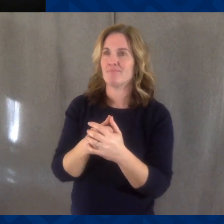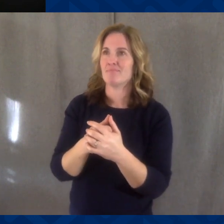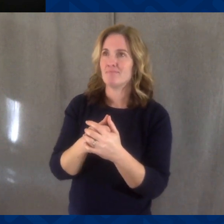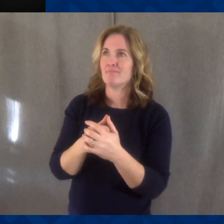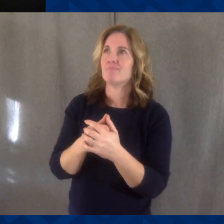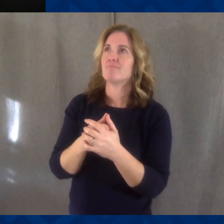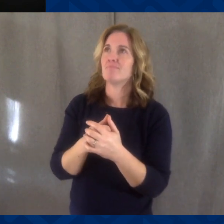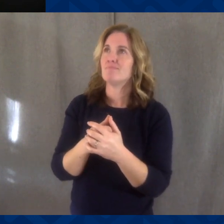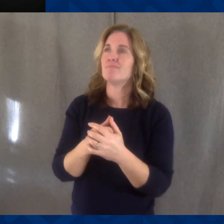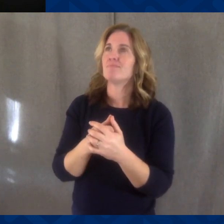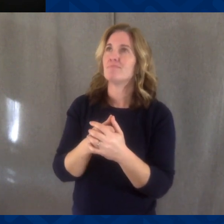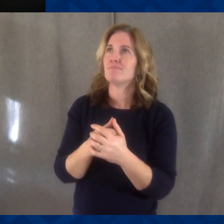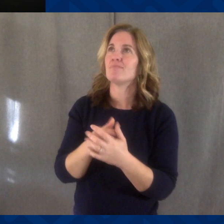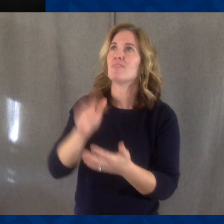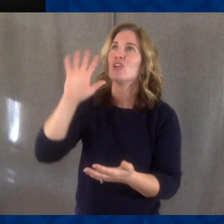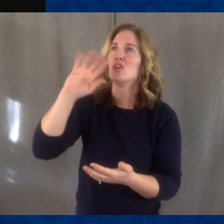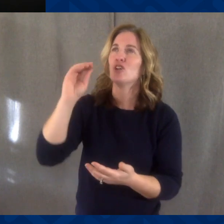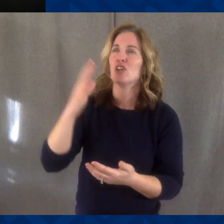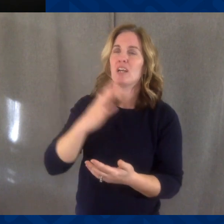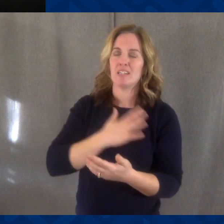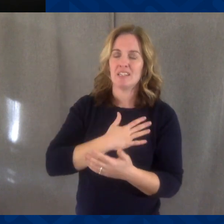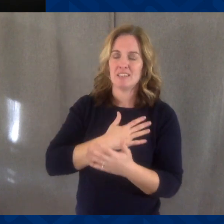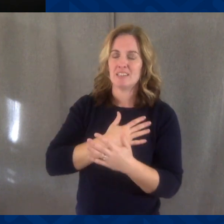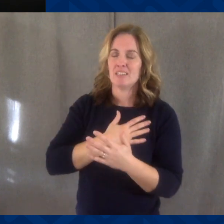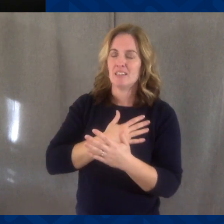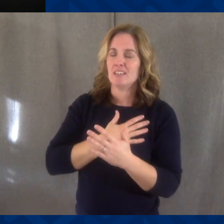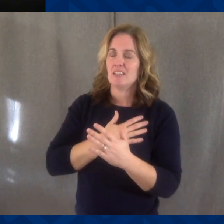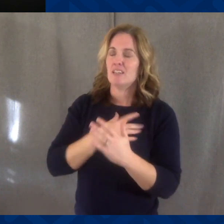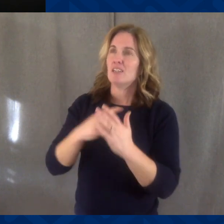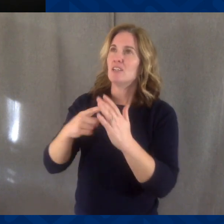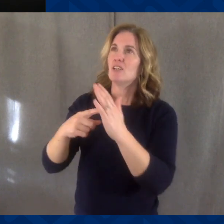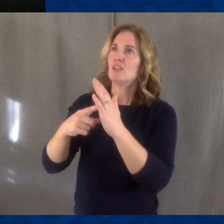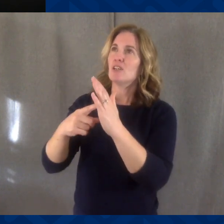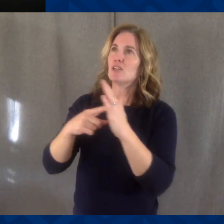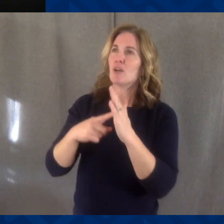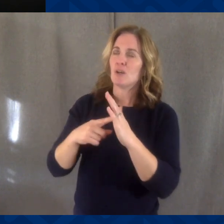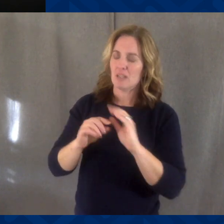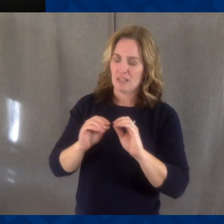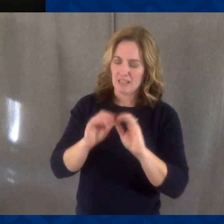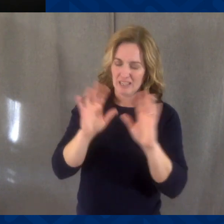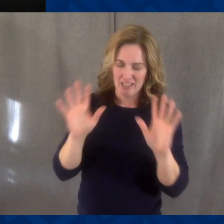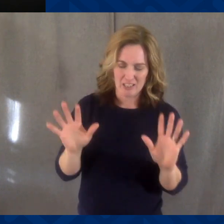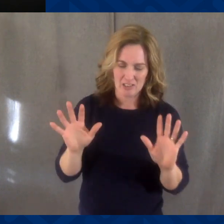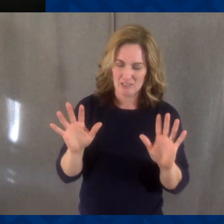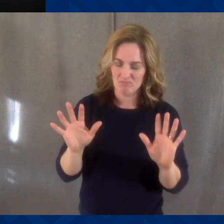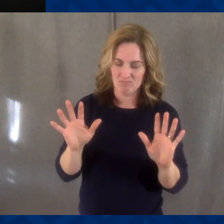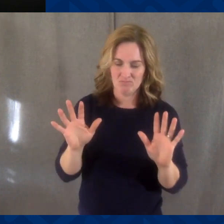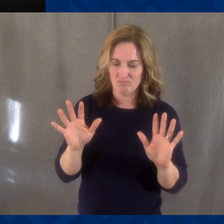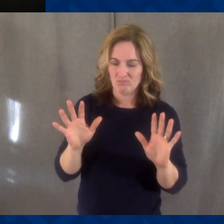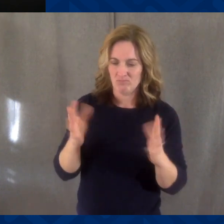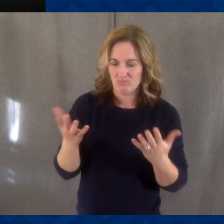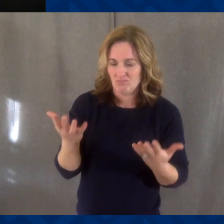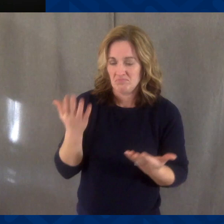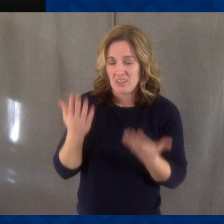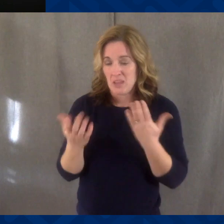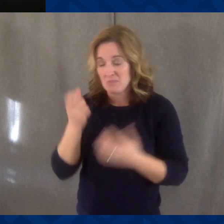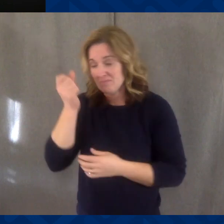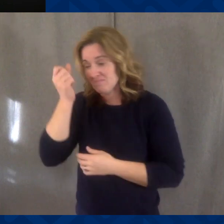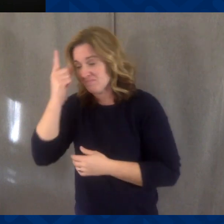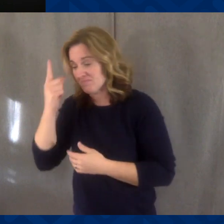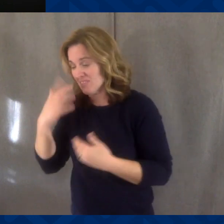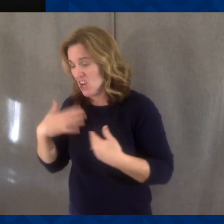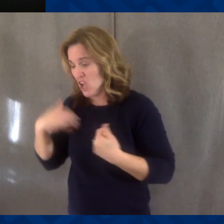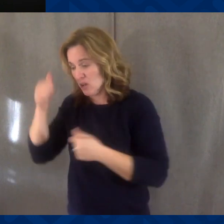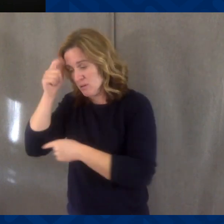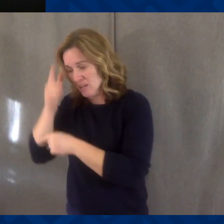Make your grace real to us, whether we're a little like the younger son and we're running from you right now, or perhaps we're a